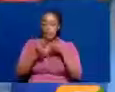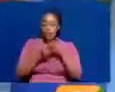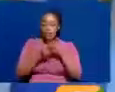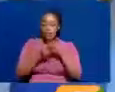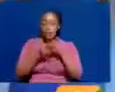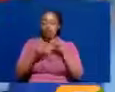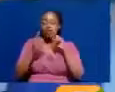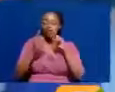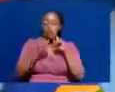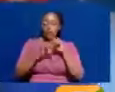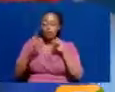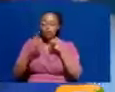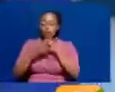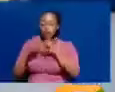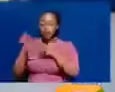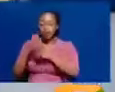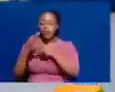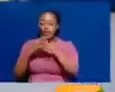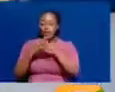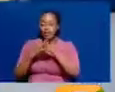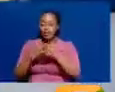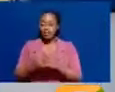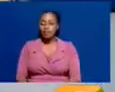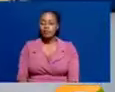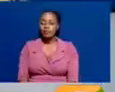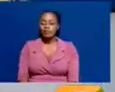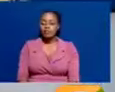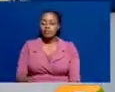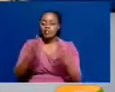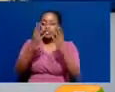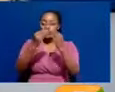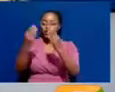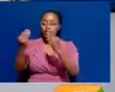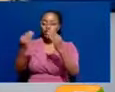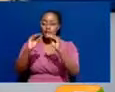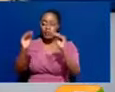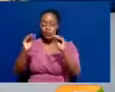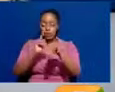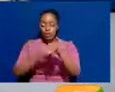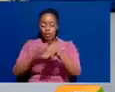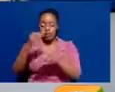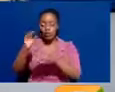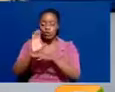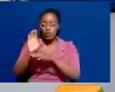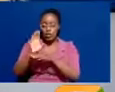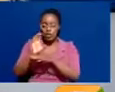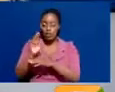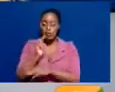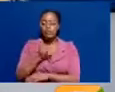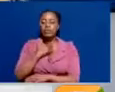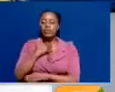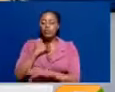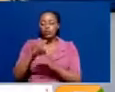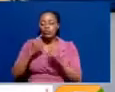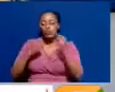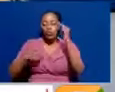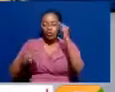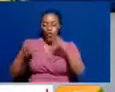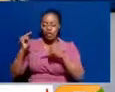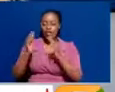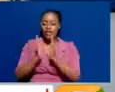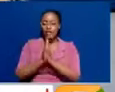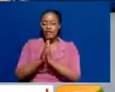of August 2023. Jani si rahisi na pia tukienda kule Cameroon tunataka turudi na ushindi